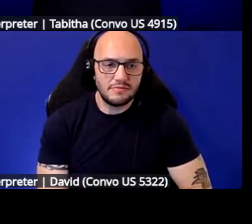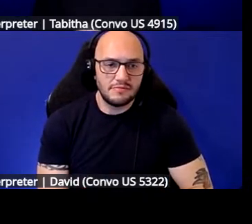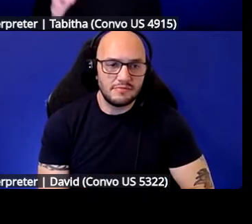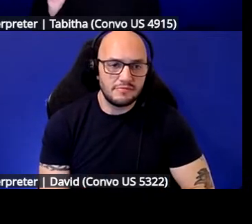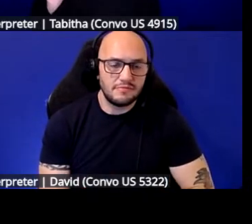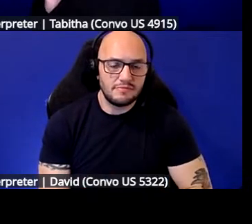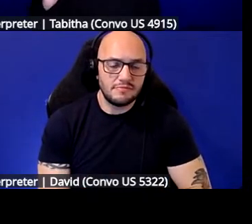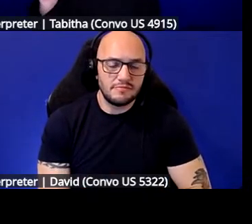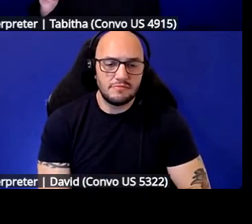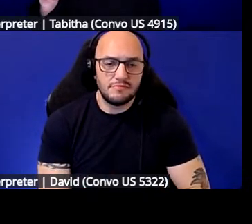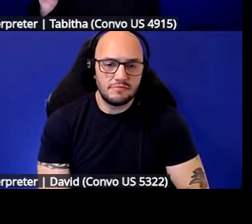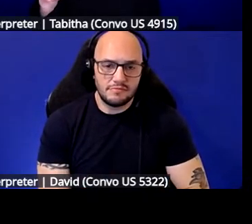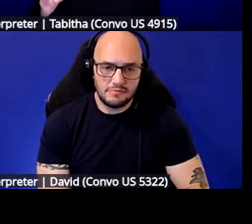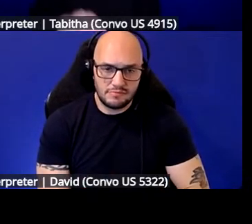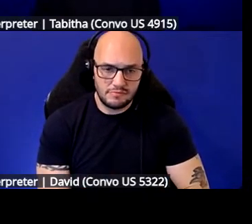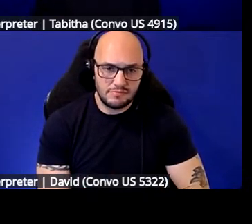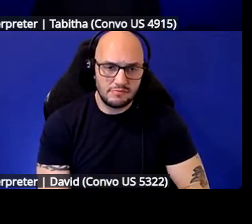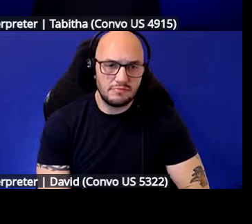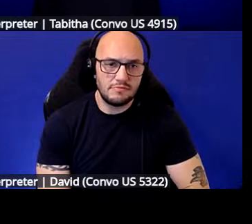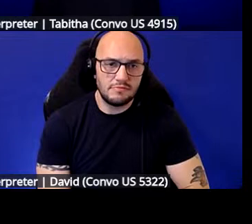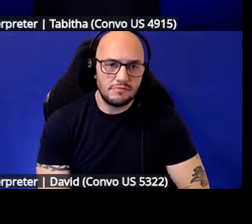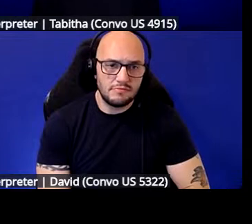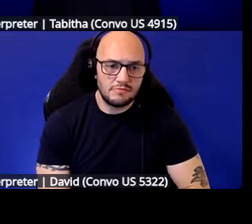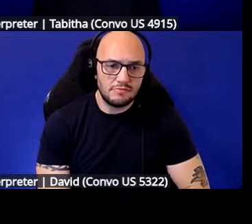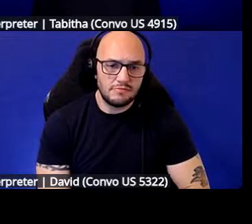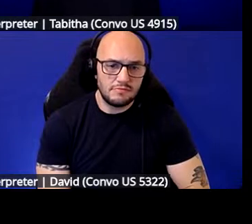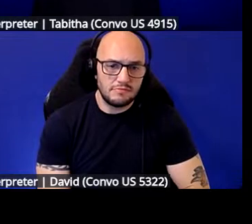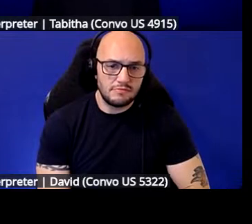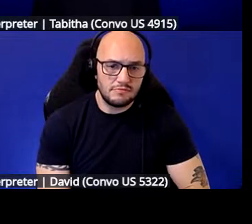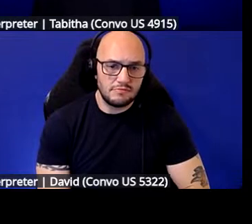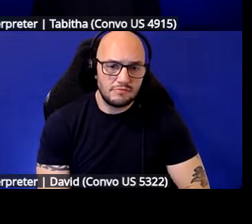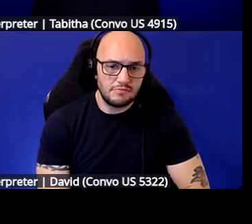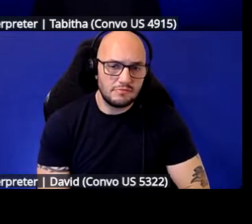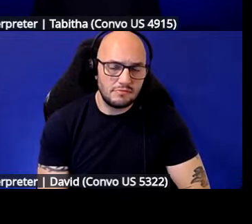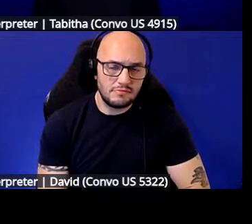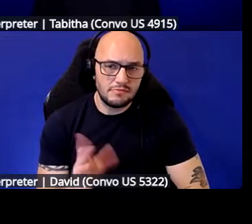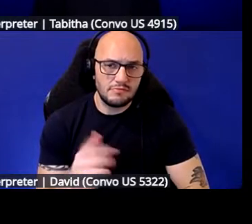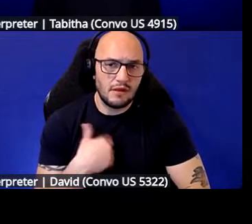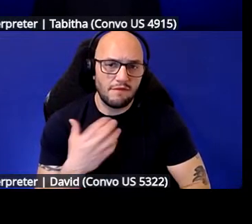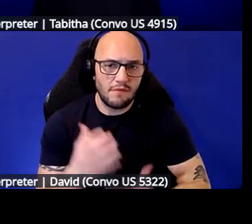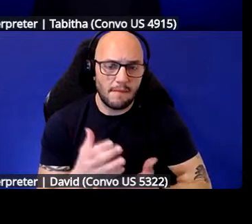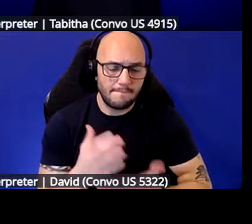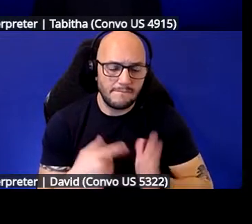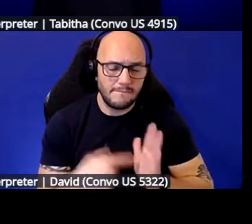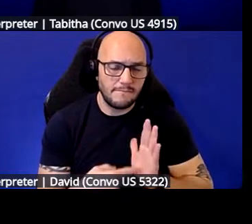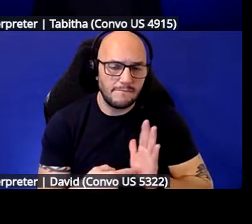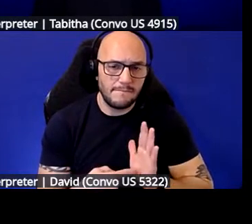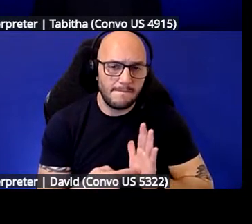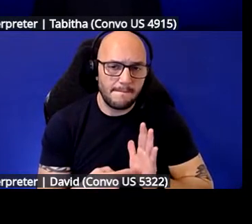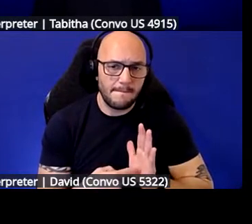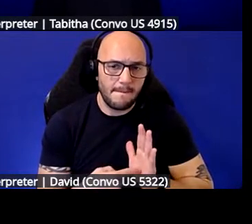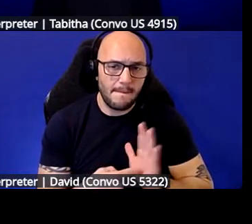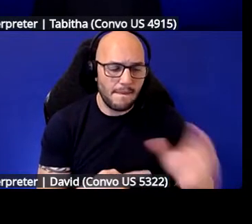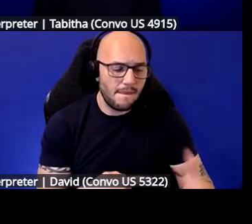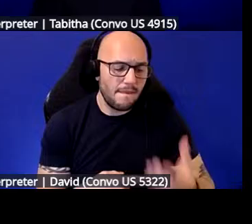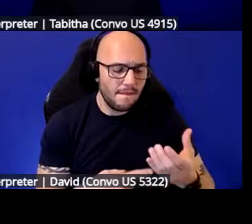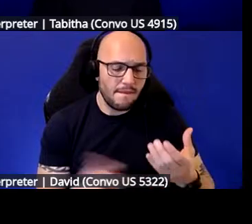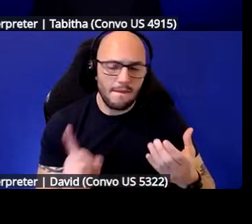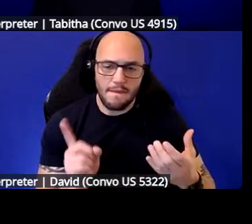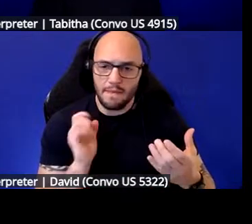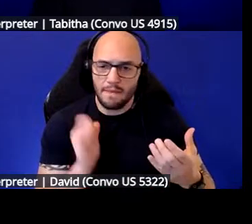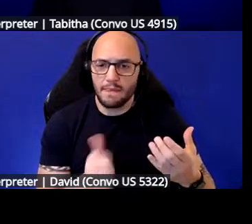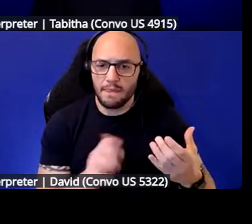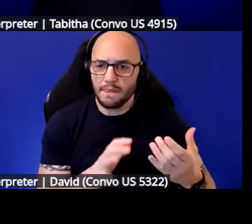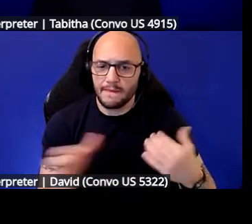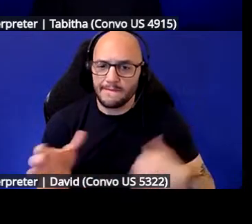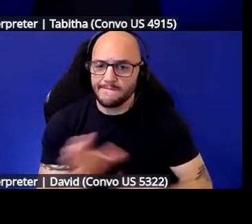Mosquitoes. MSM. Yeah, it's called. Let me see. I've got a bottle of it here. Where did I set it?